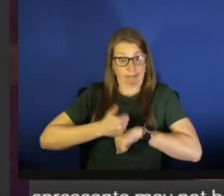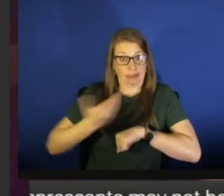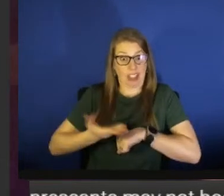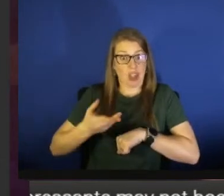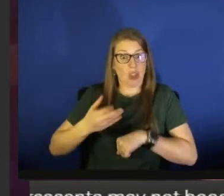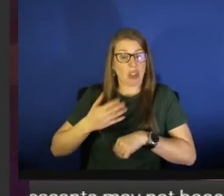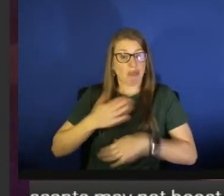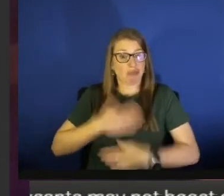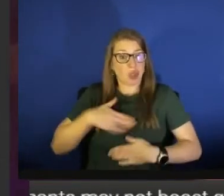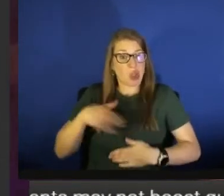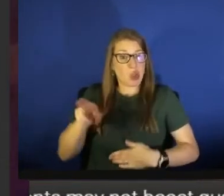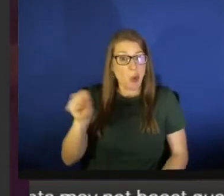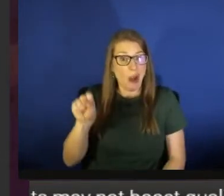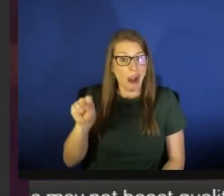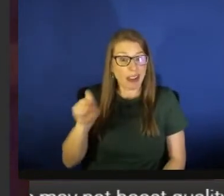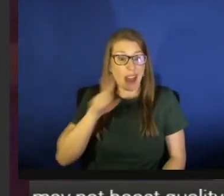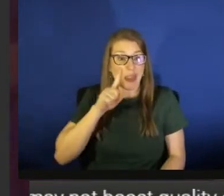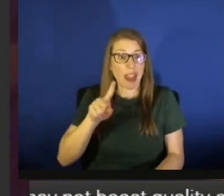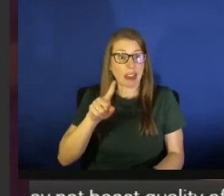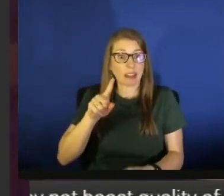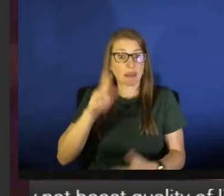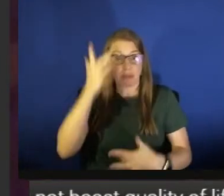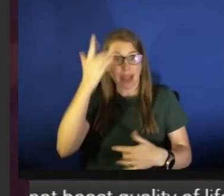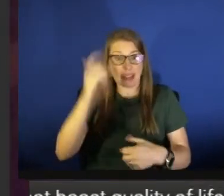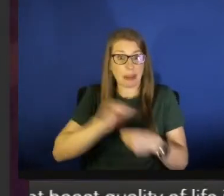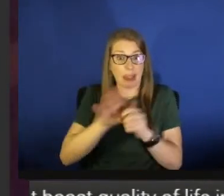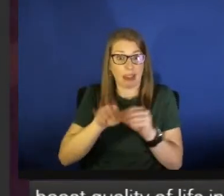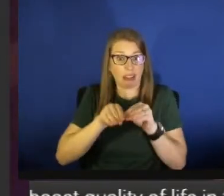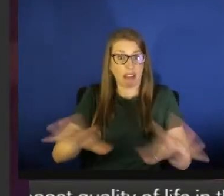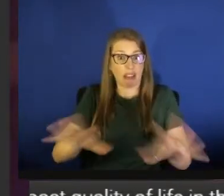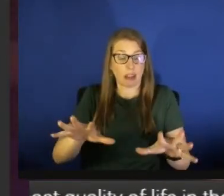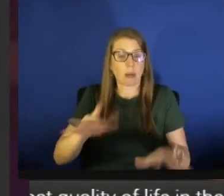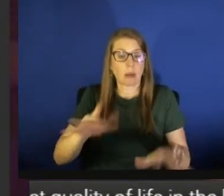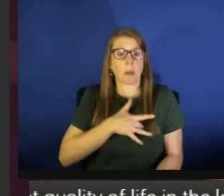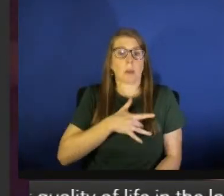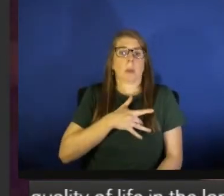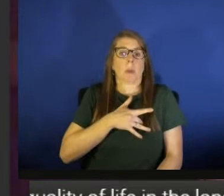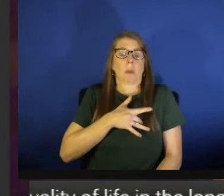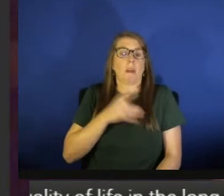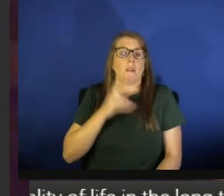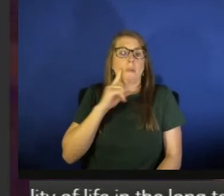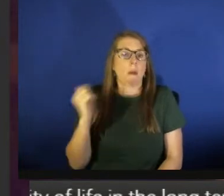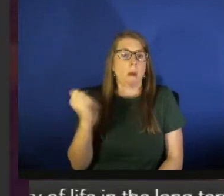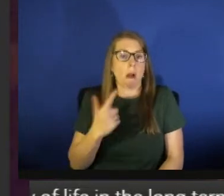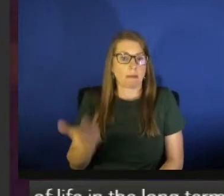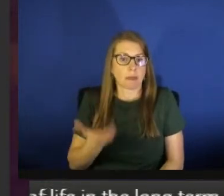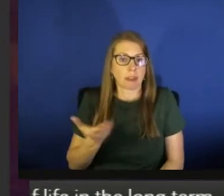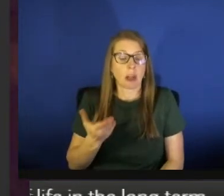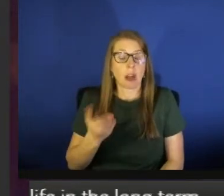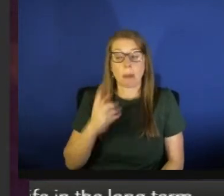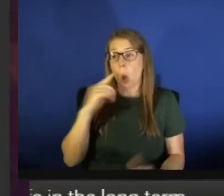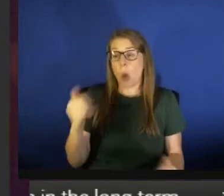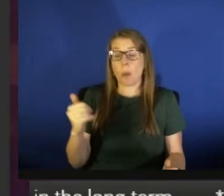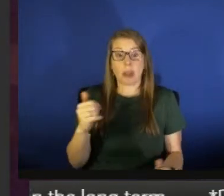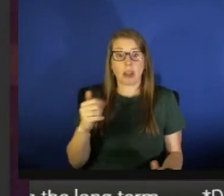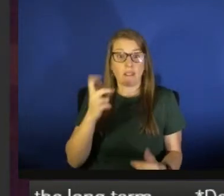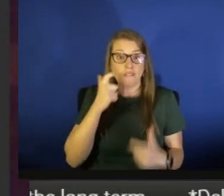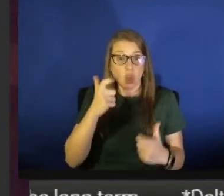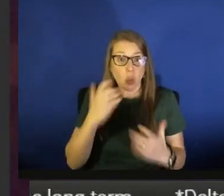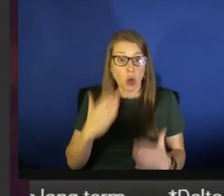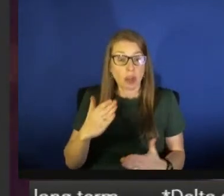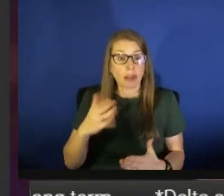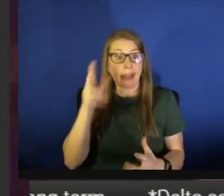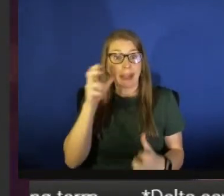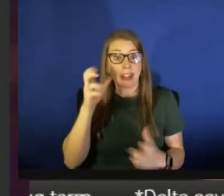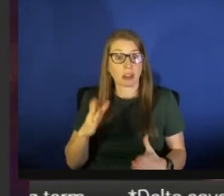And I think this pandemic brought that home for all of us. And I hope for our listeners and our viewers, even if you're not a huge fan of the